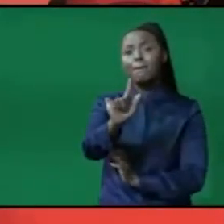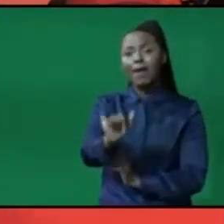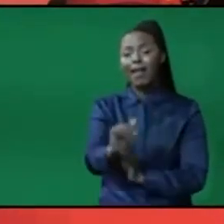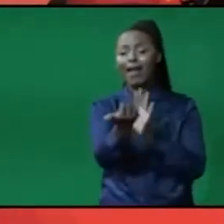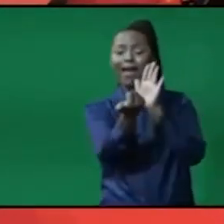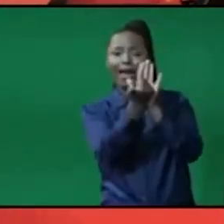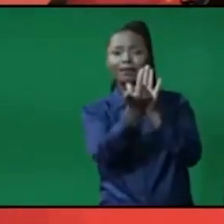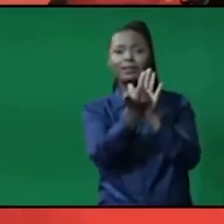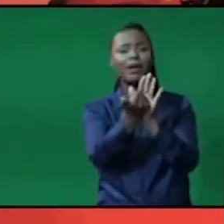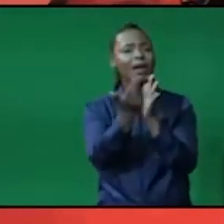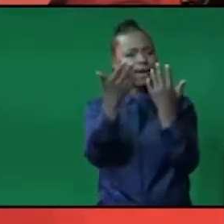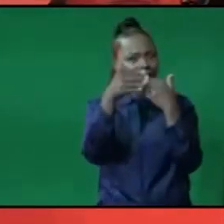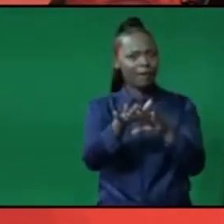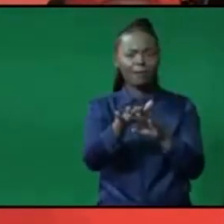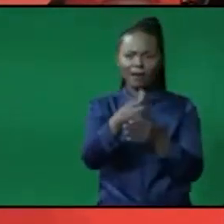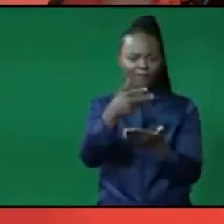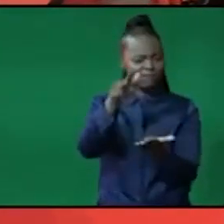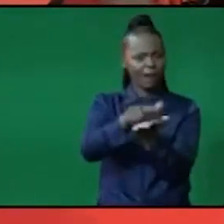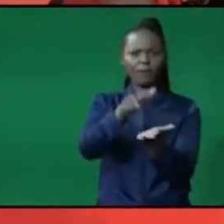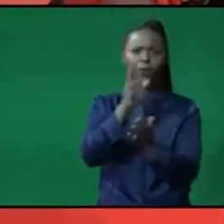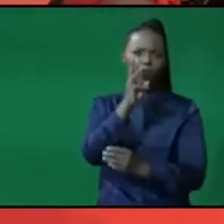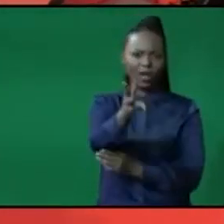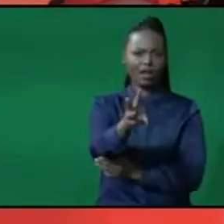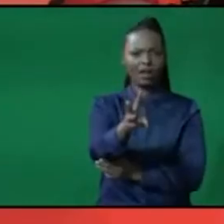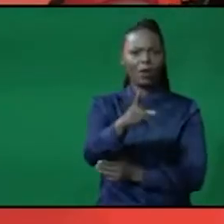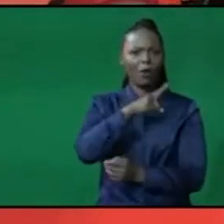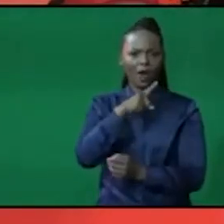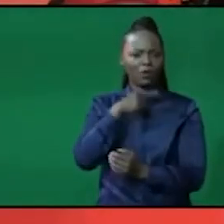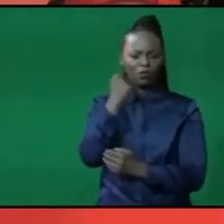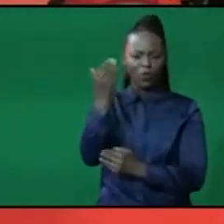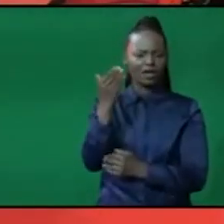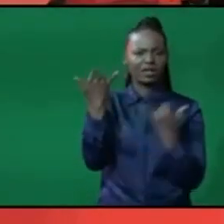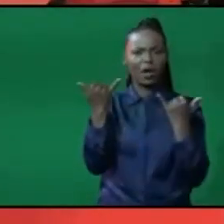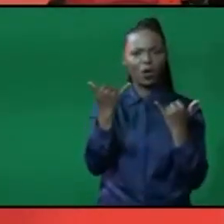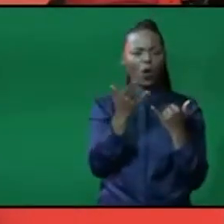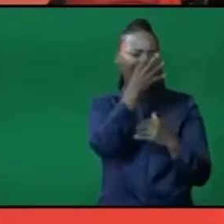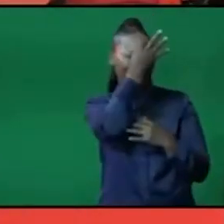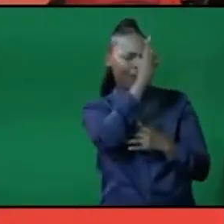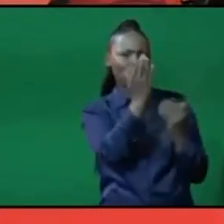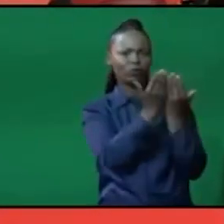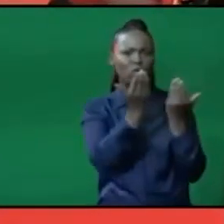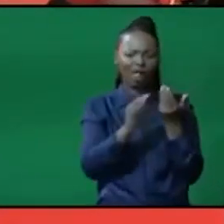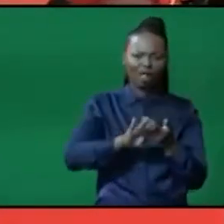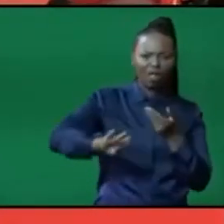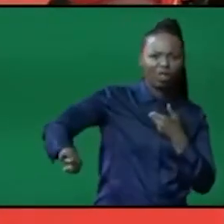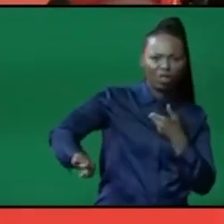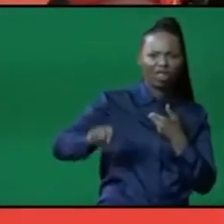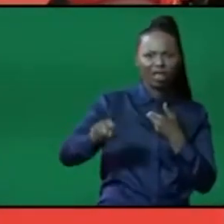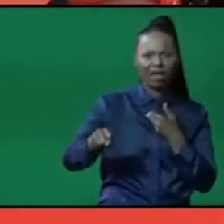implemented. No one is going to be excluded in a school owned by government on the basis of language.